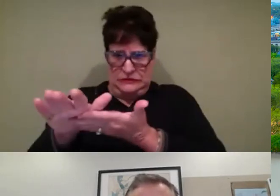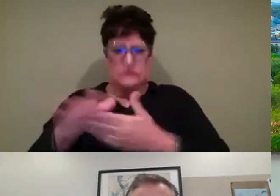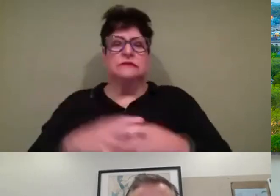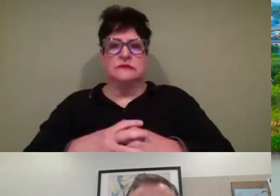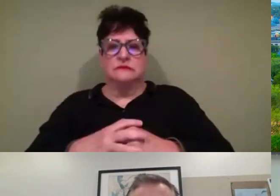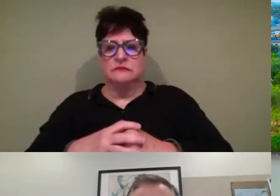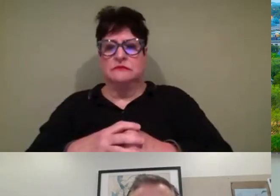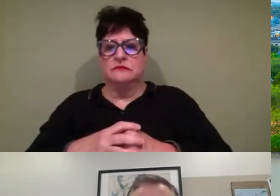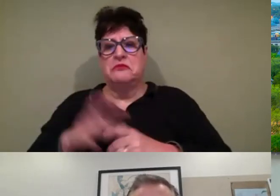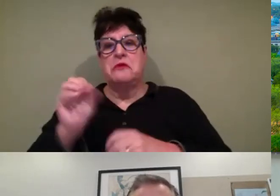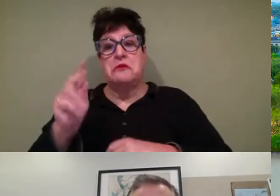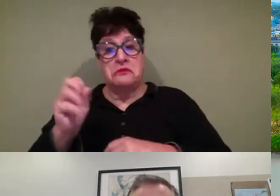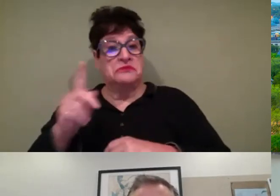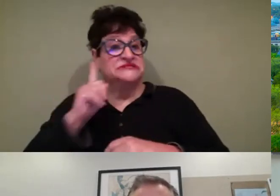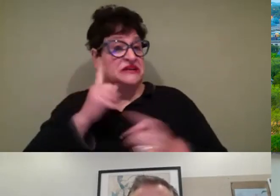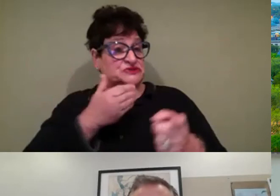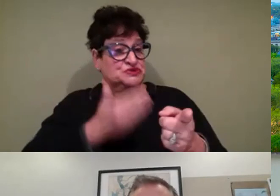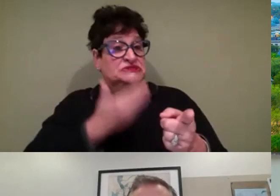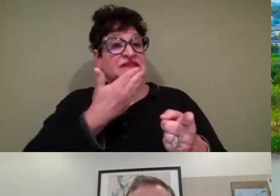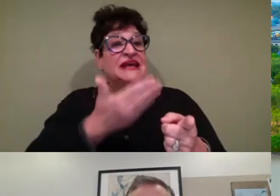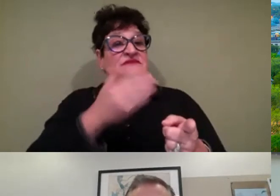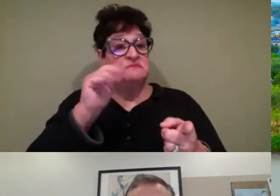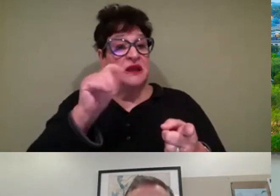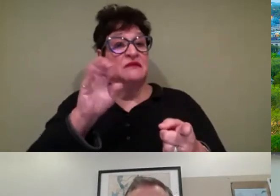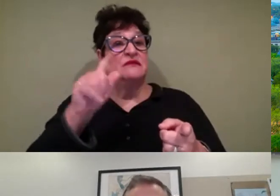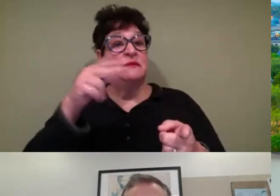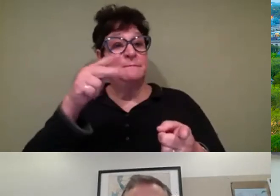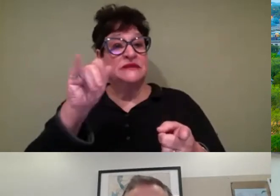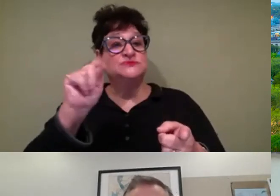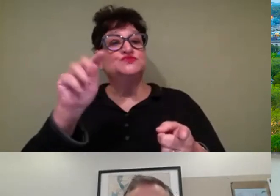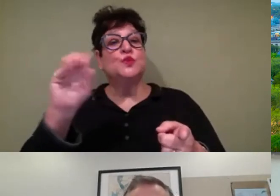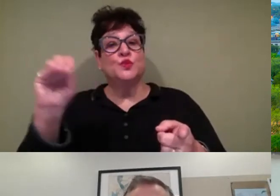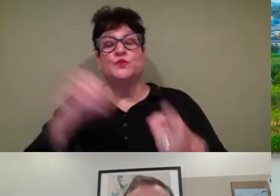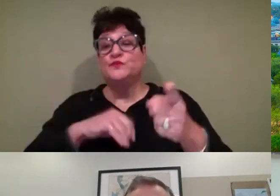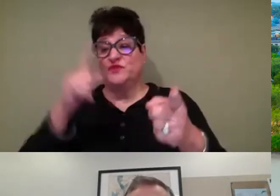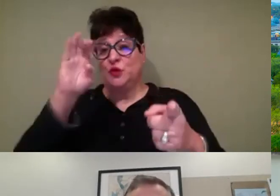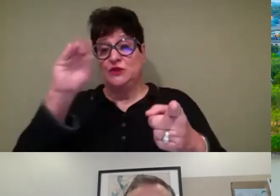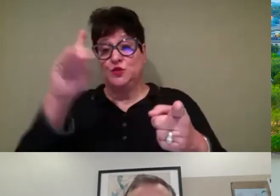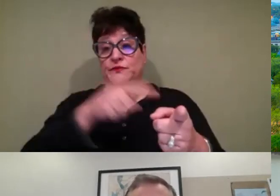Okay. Sounds good. Thanks. Thanks, Kyle. Go ahead, Tom.